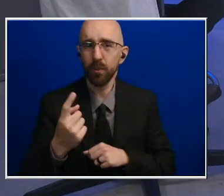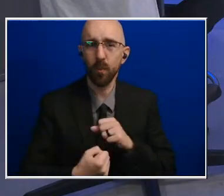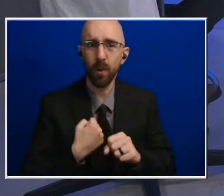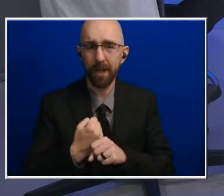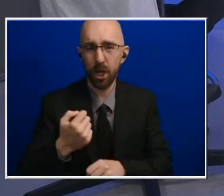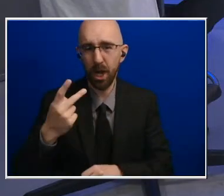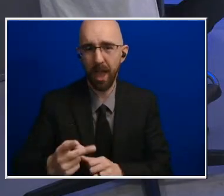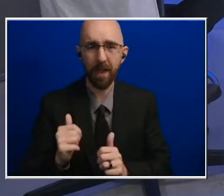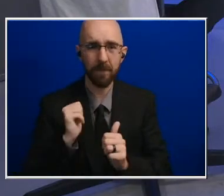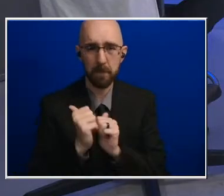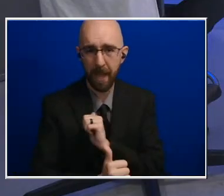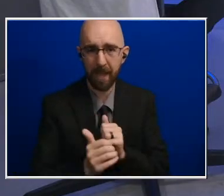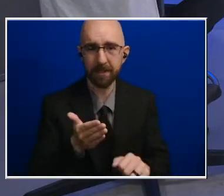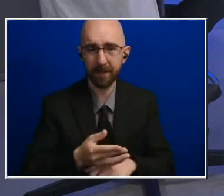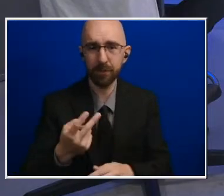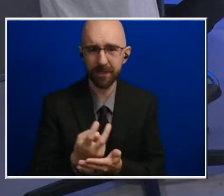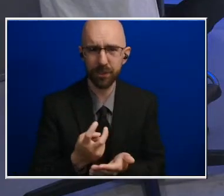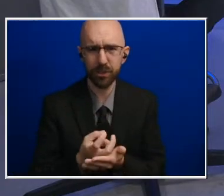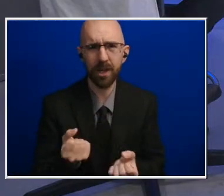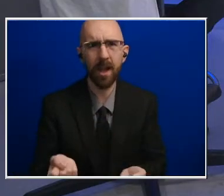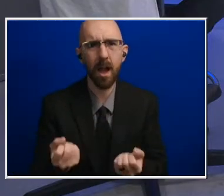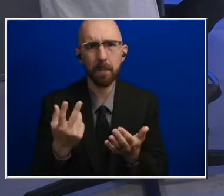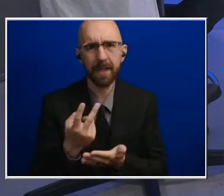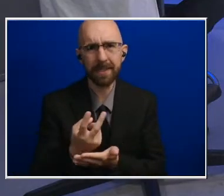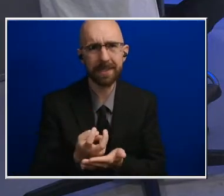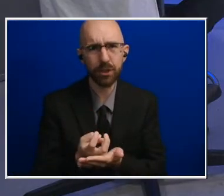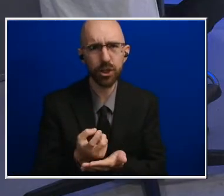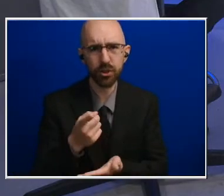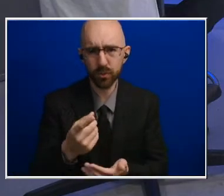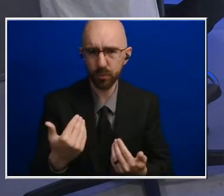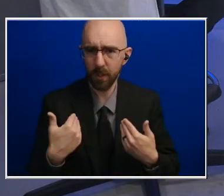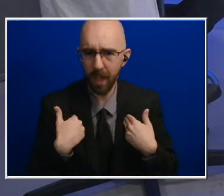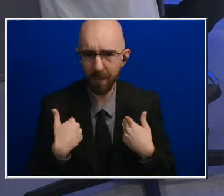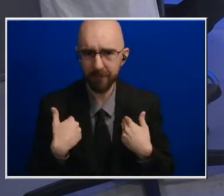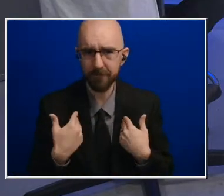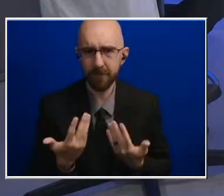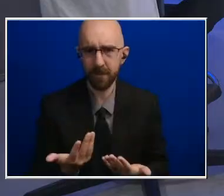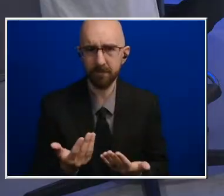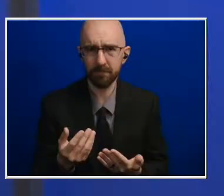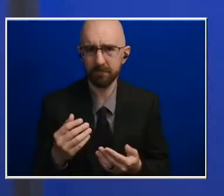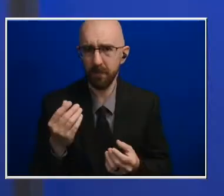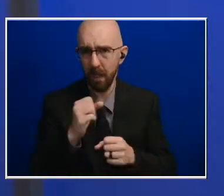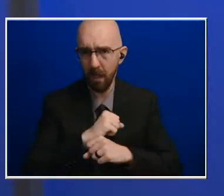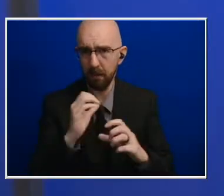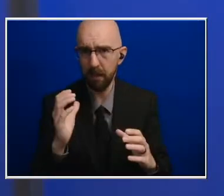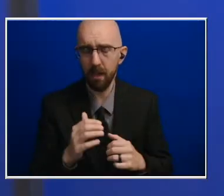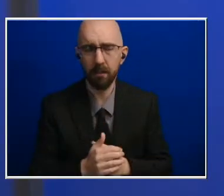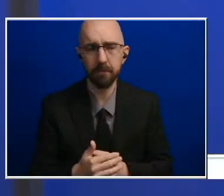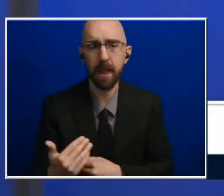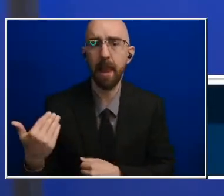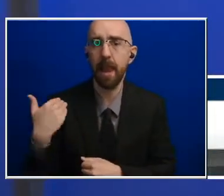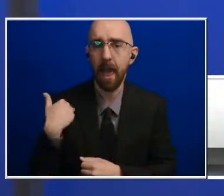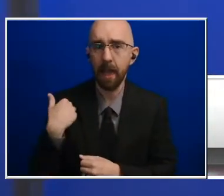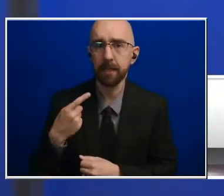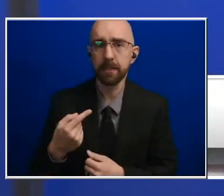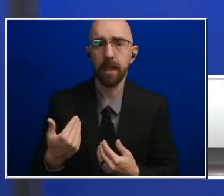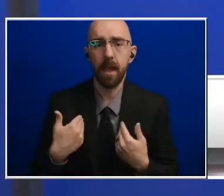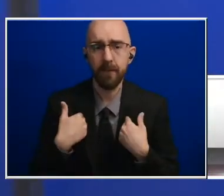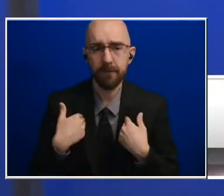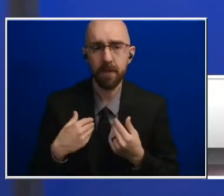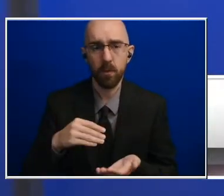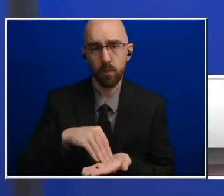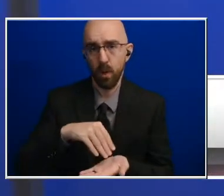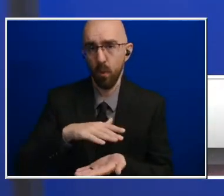but how many seizures do you have? Give us an idea. The last seizures that were recorded was back